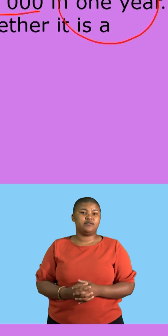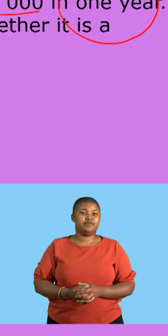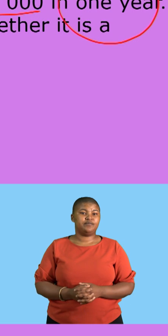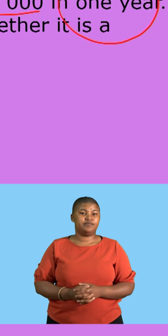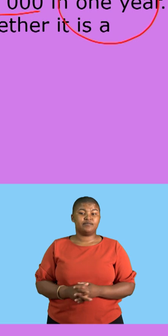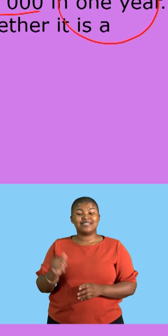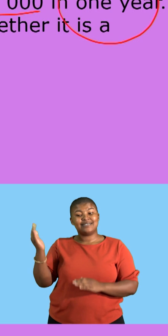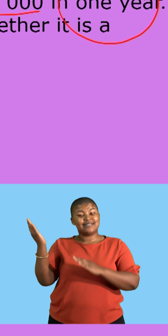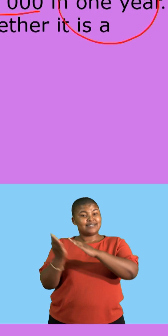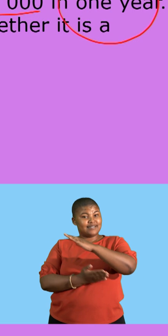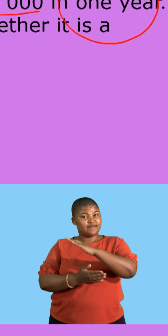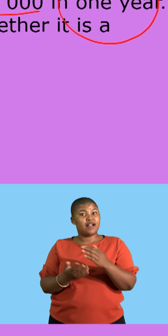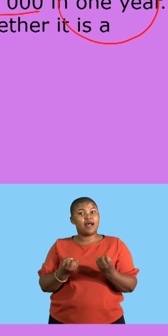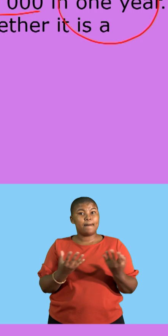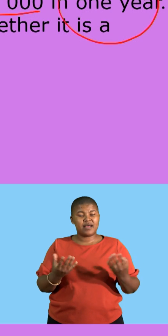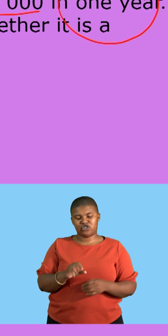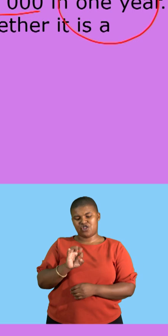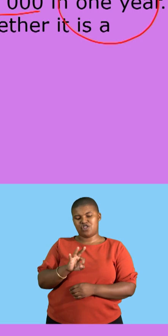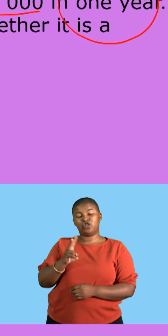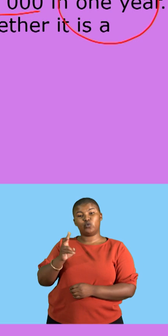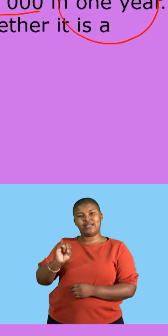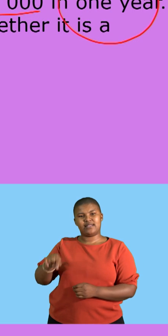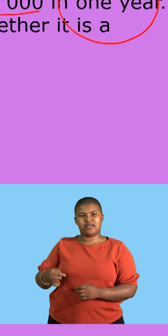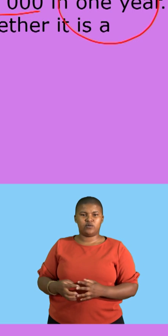320,000, divided by